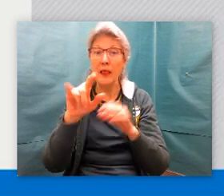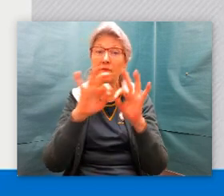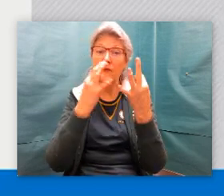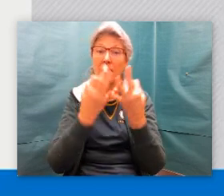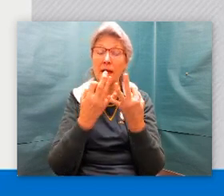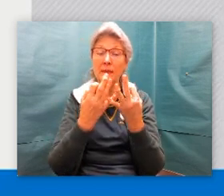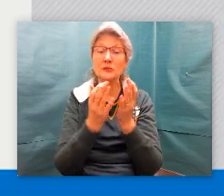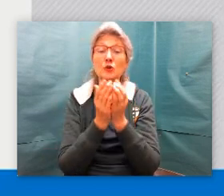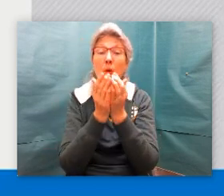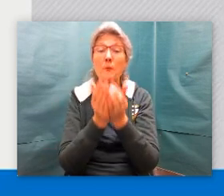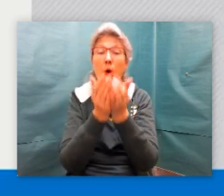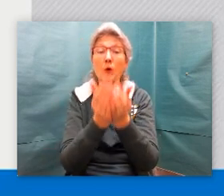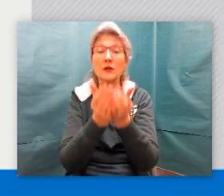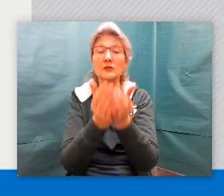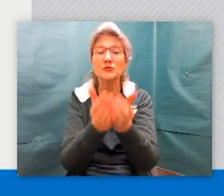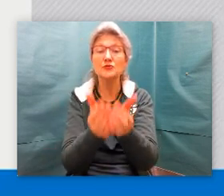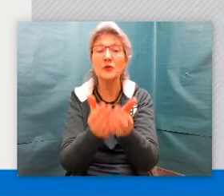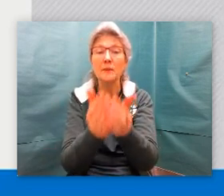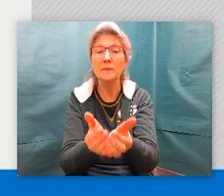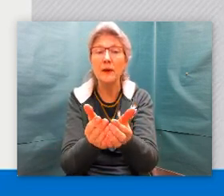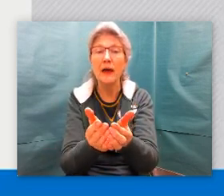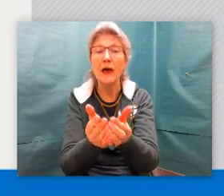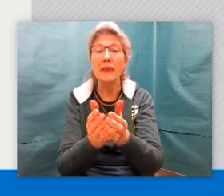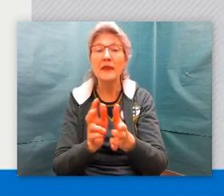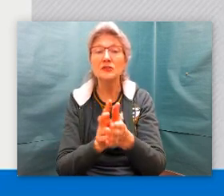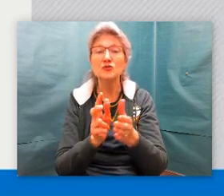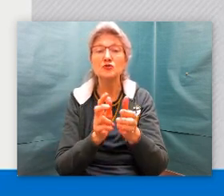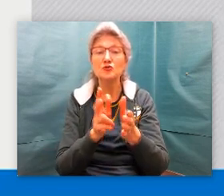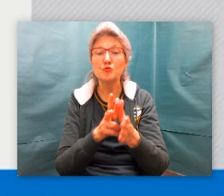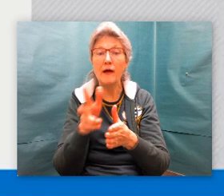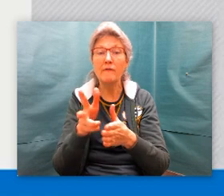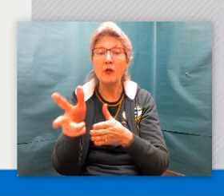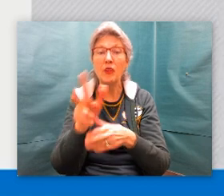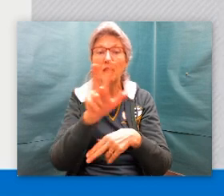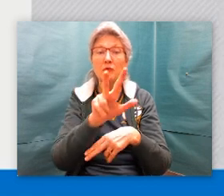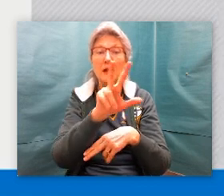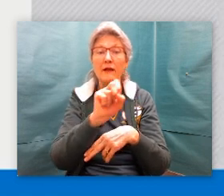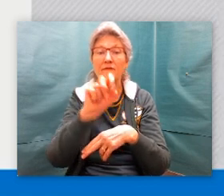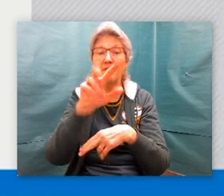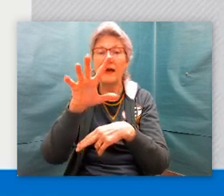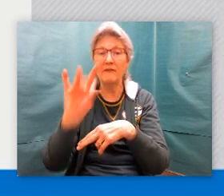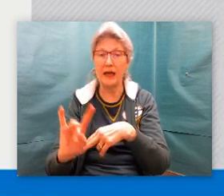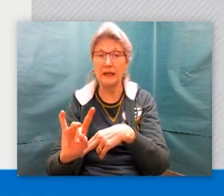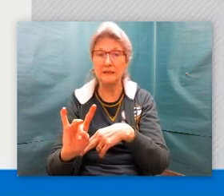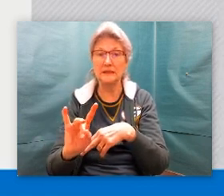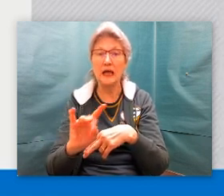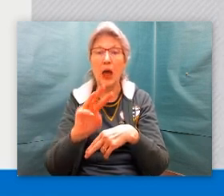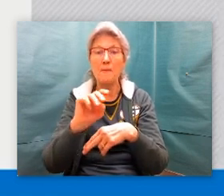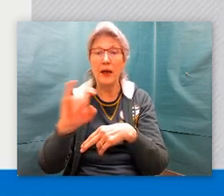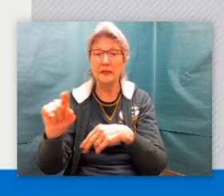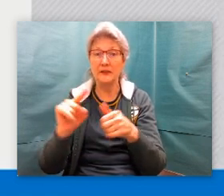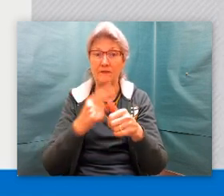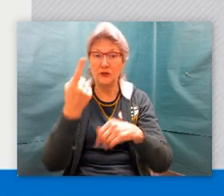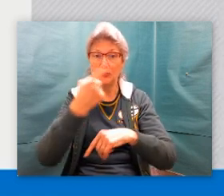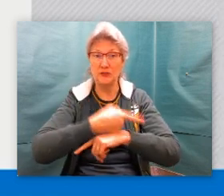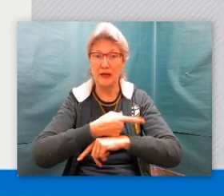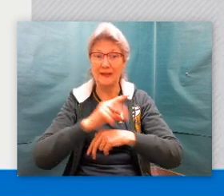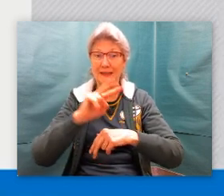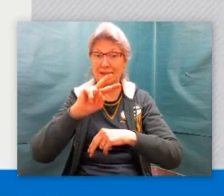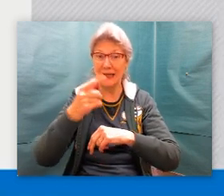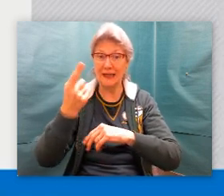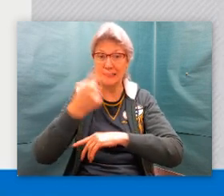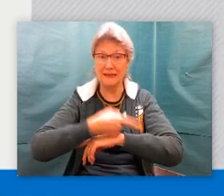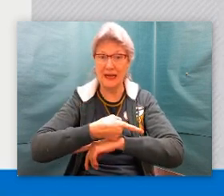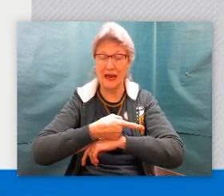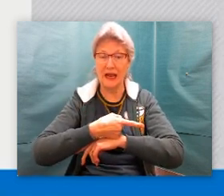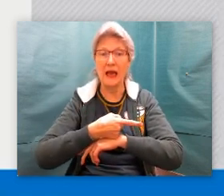trip. They traveled 3 5/8 miles on the first day and 2 1/8 miles the next day. How